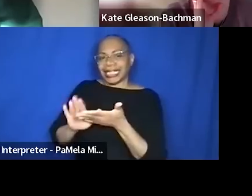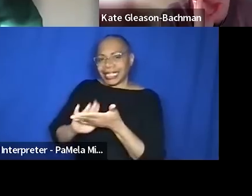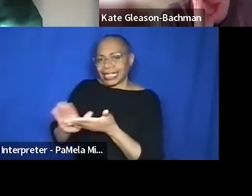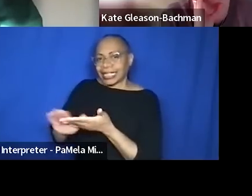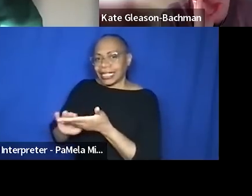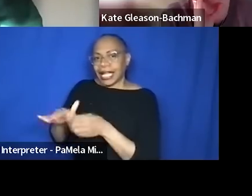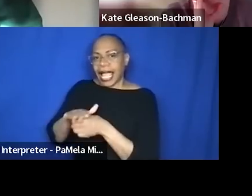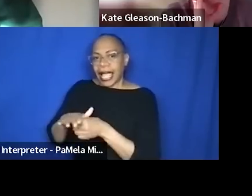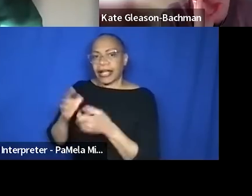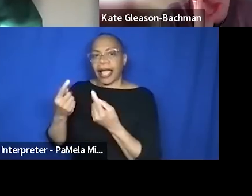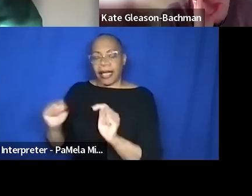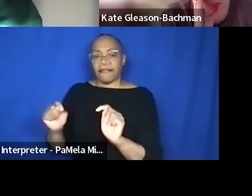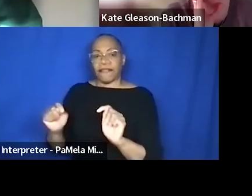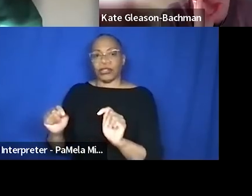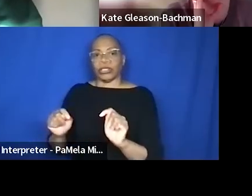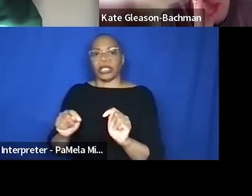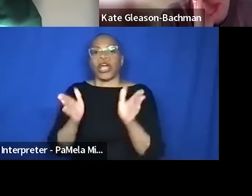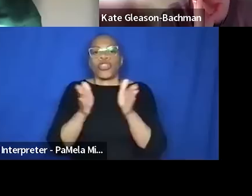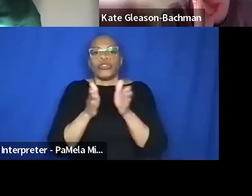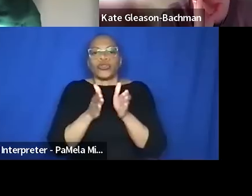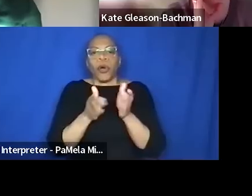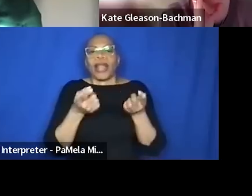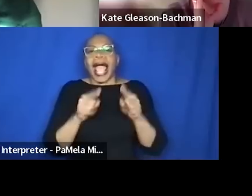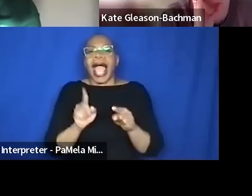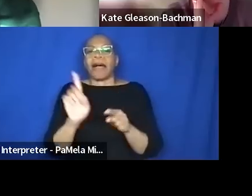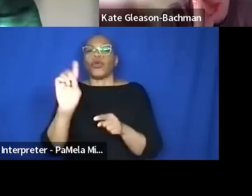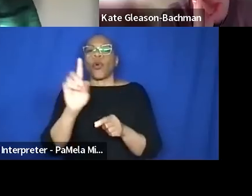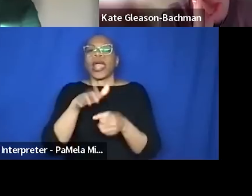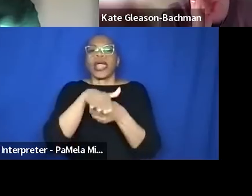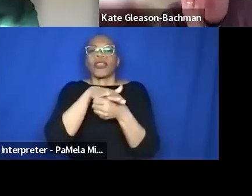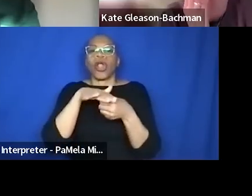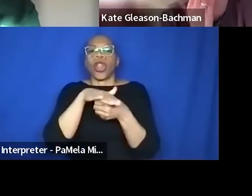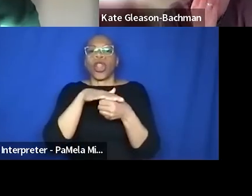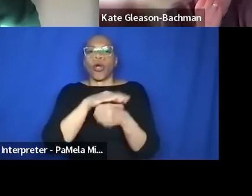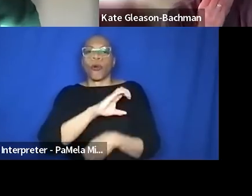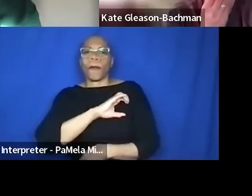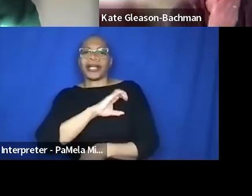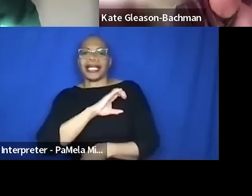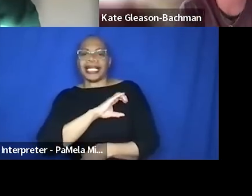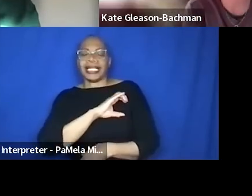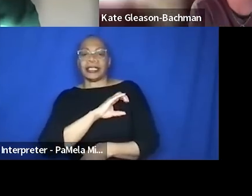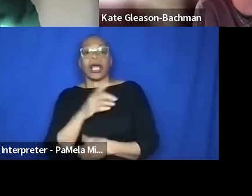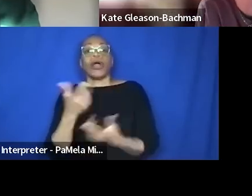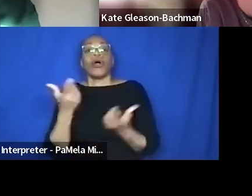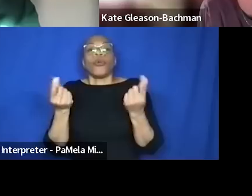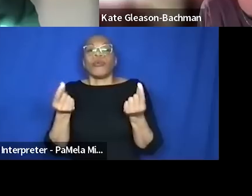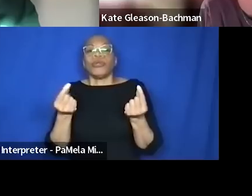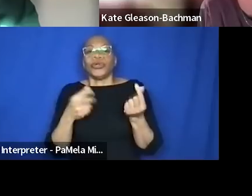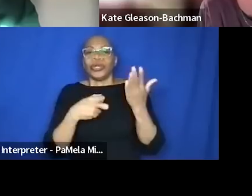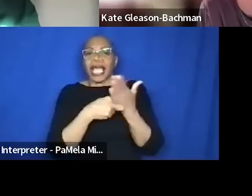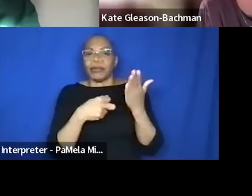individualized efforts occur at the local police level, where a police officer would